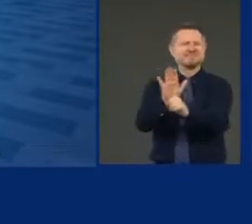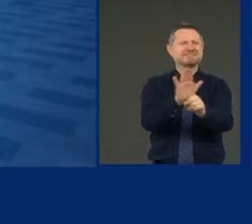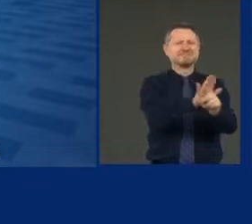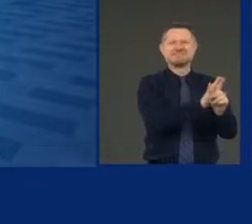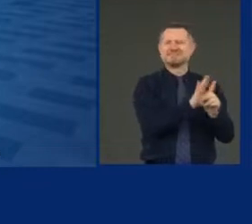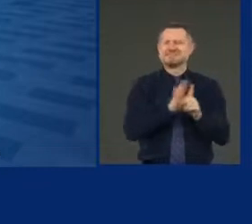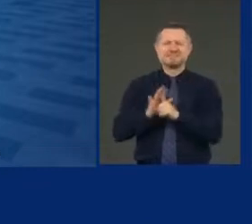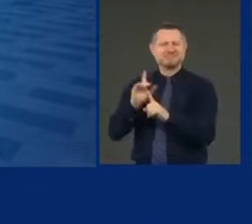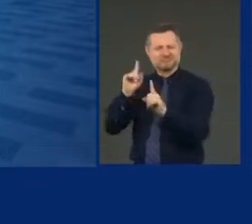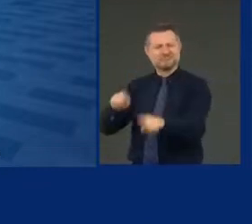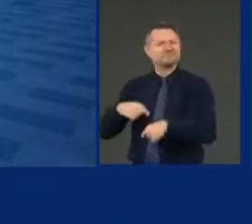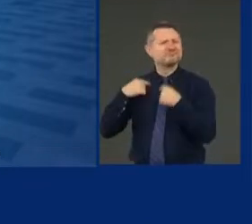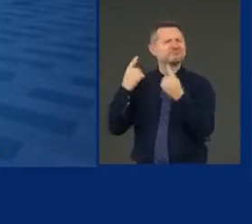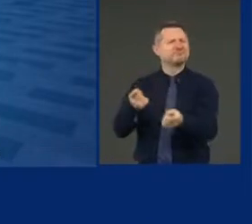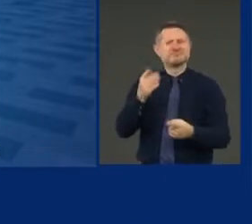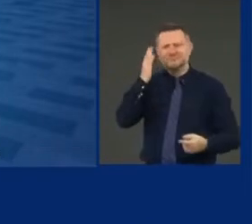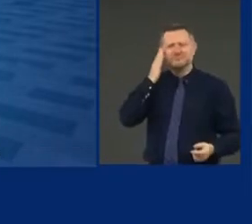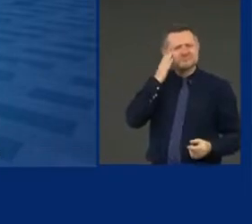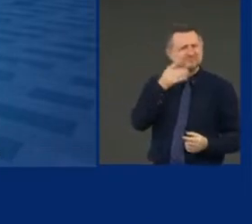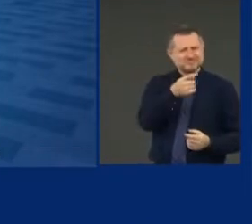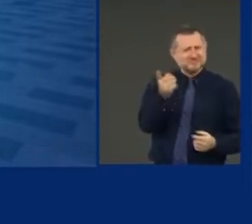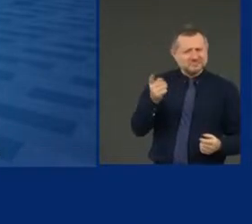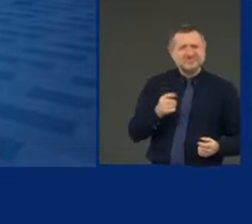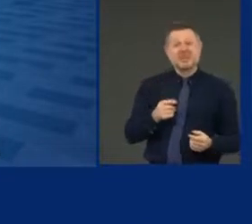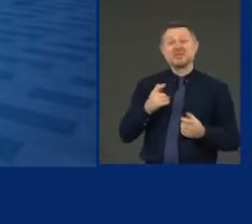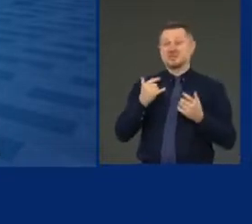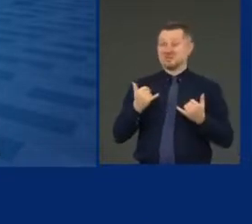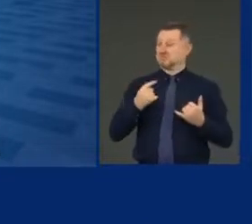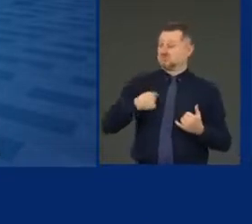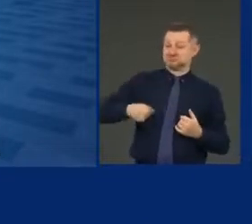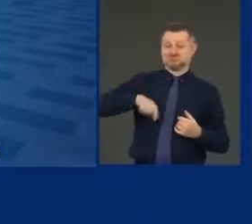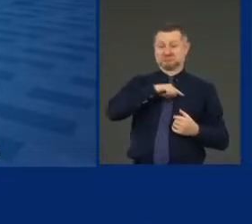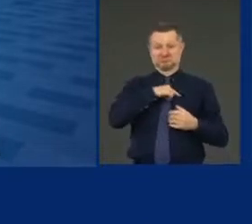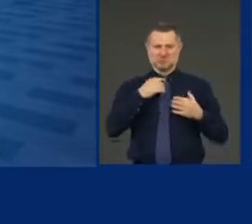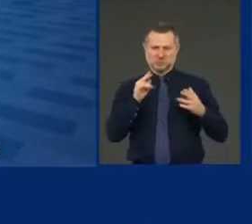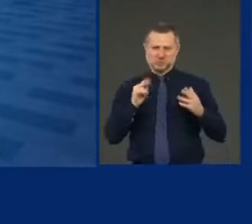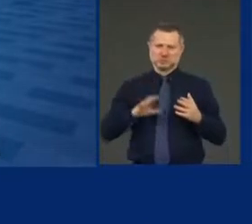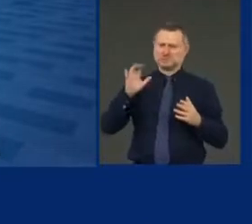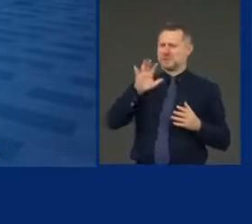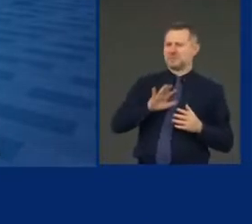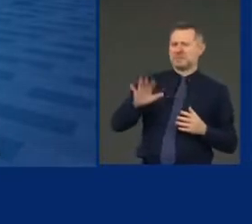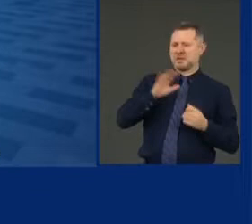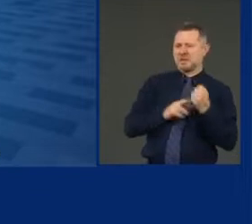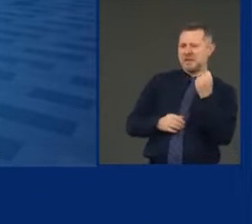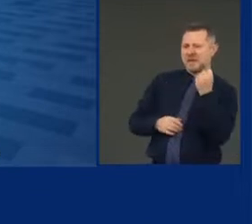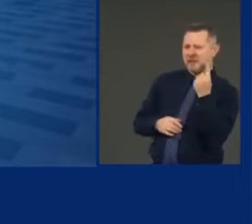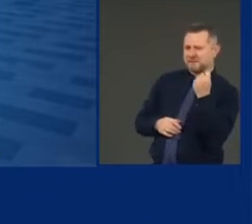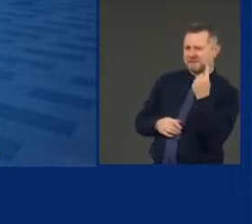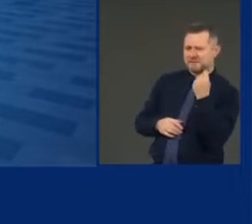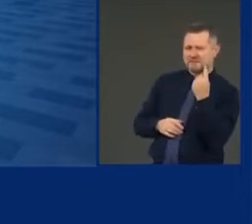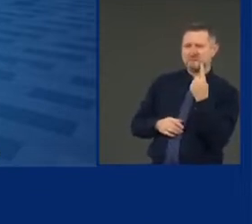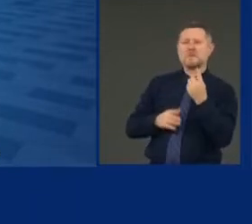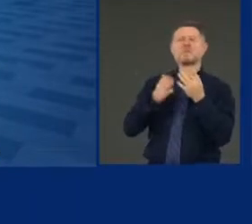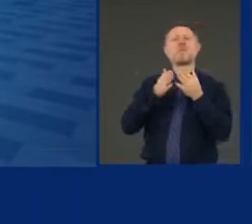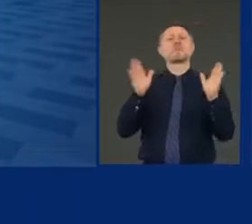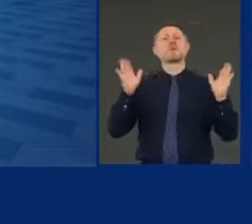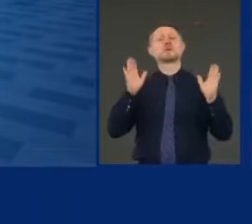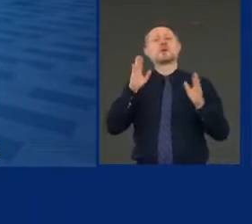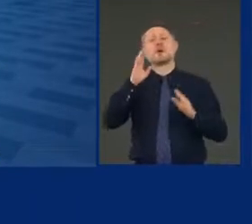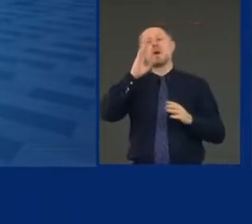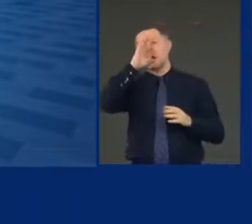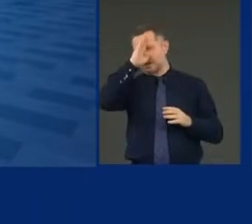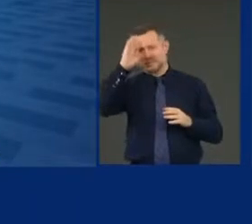worked. We only have about 11 public hospitals. They're in New York